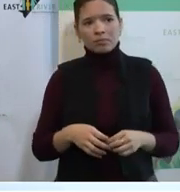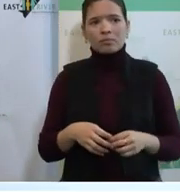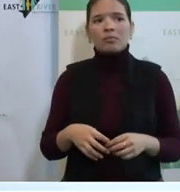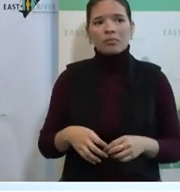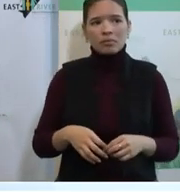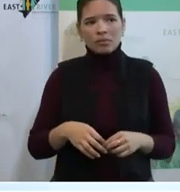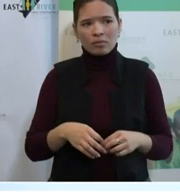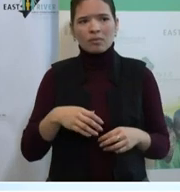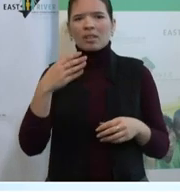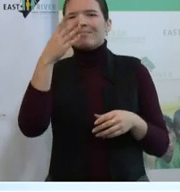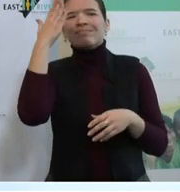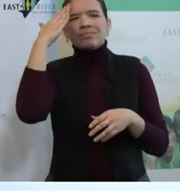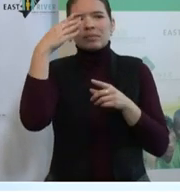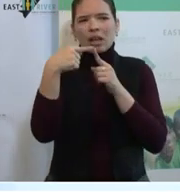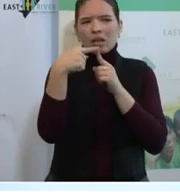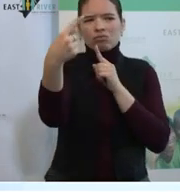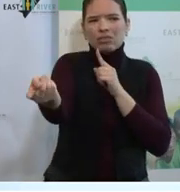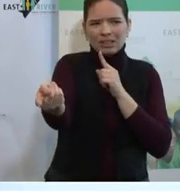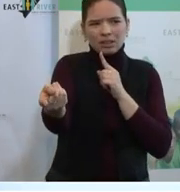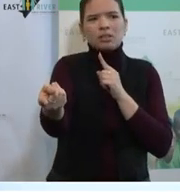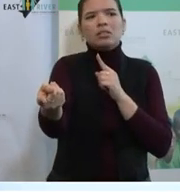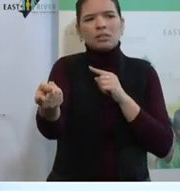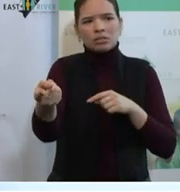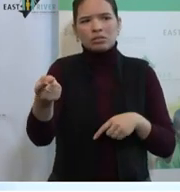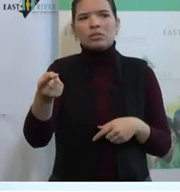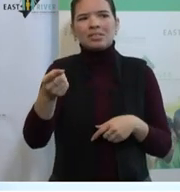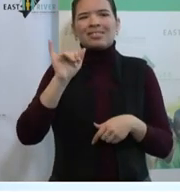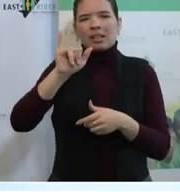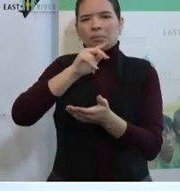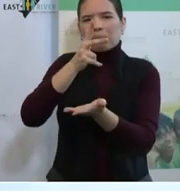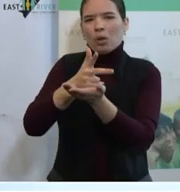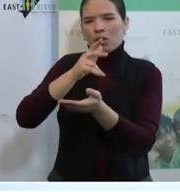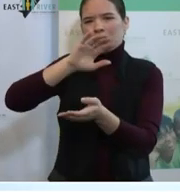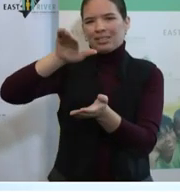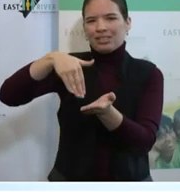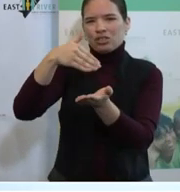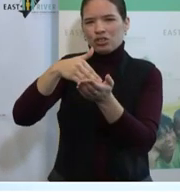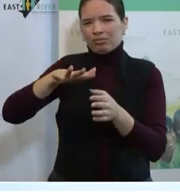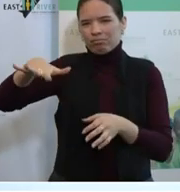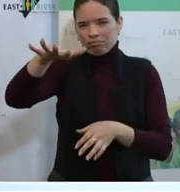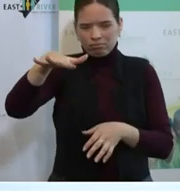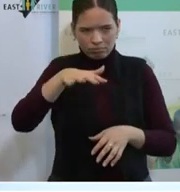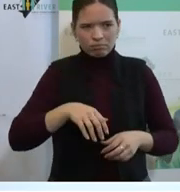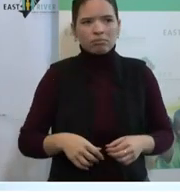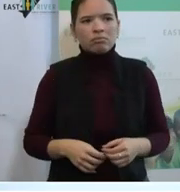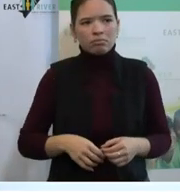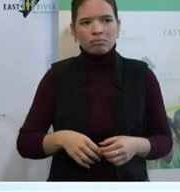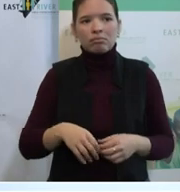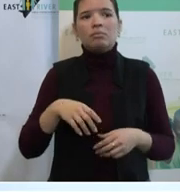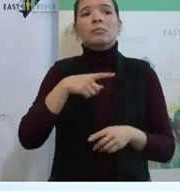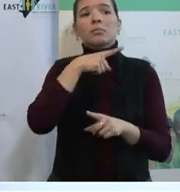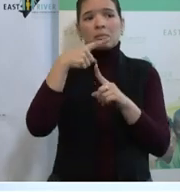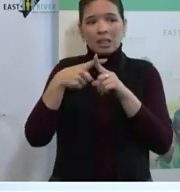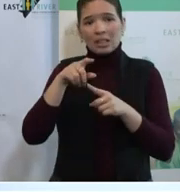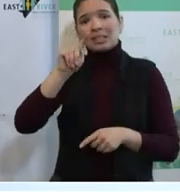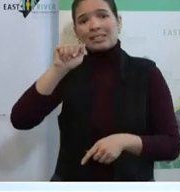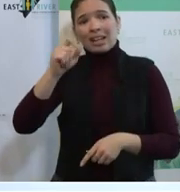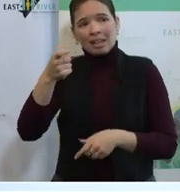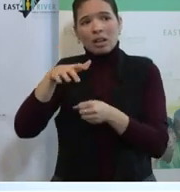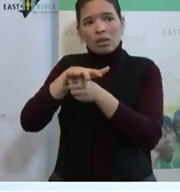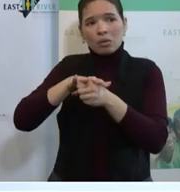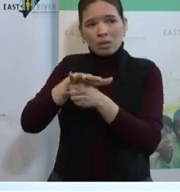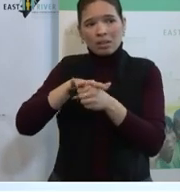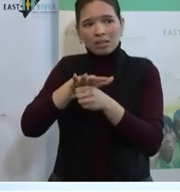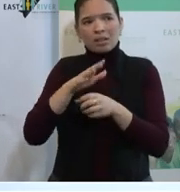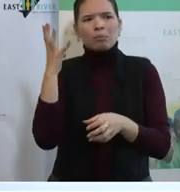that location. The United Planning Organization, which is here, has a tax site at the PD Green Center. And as mentioned, the ARP has